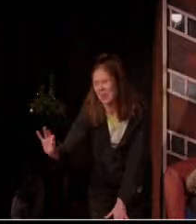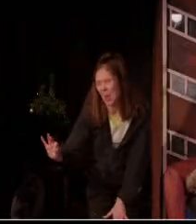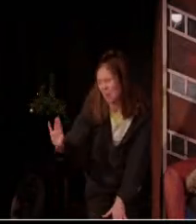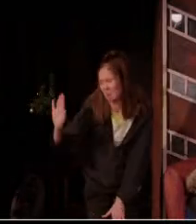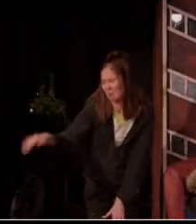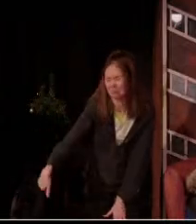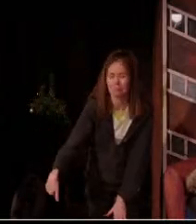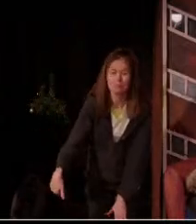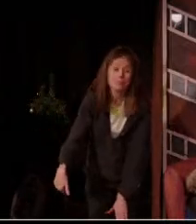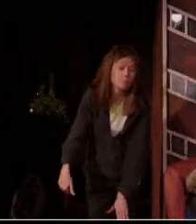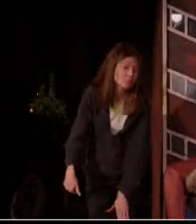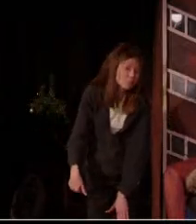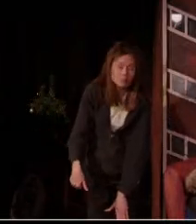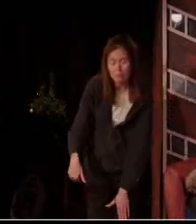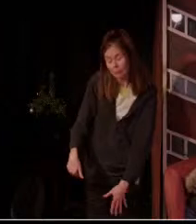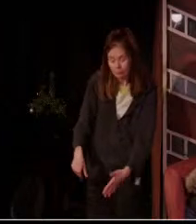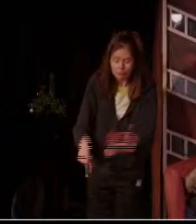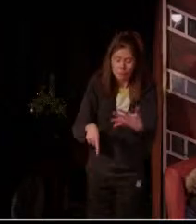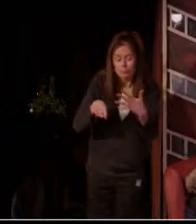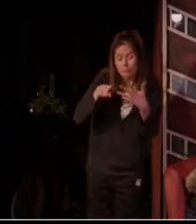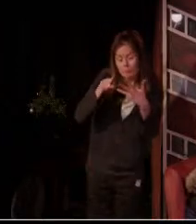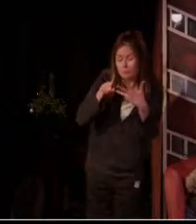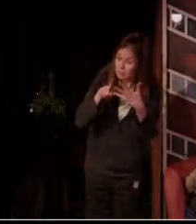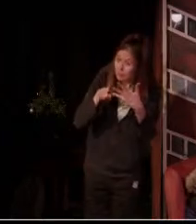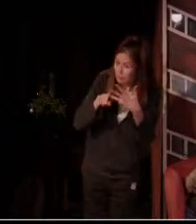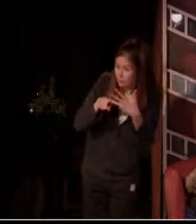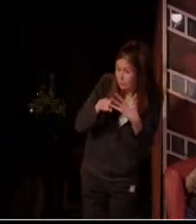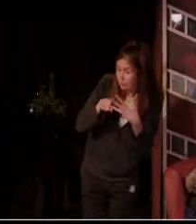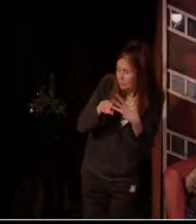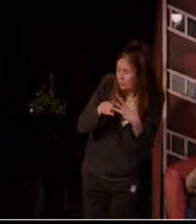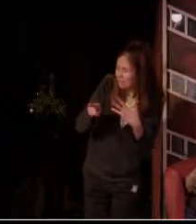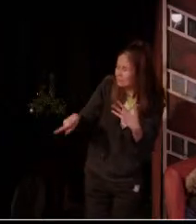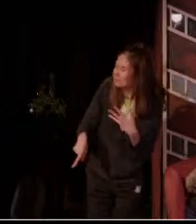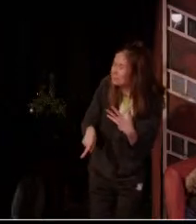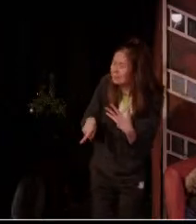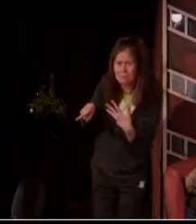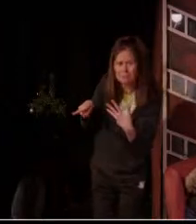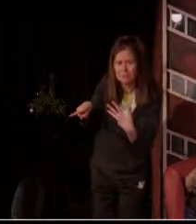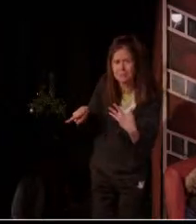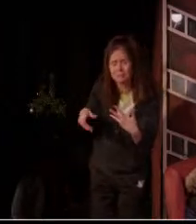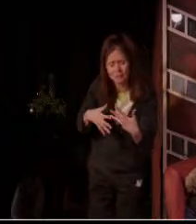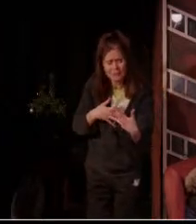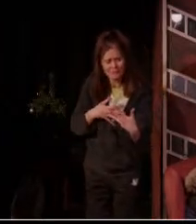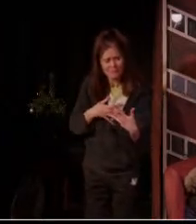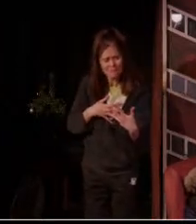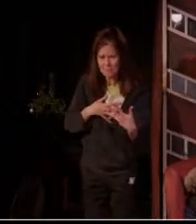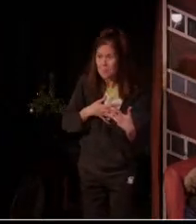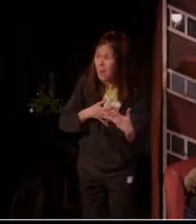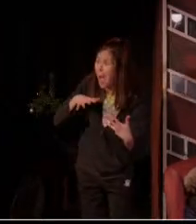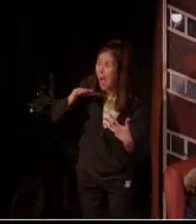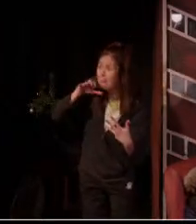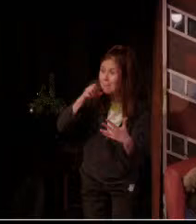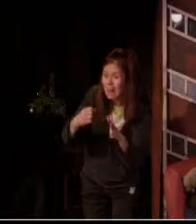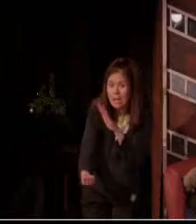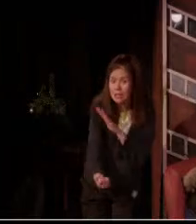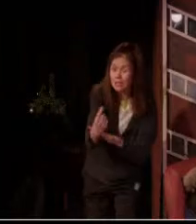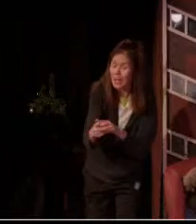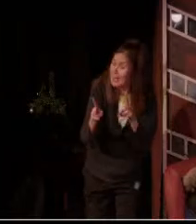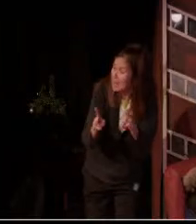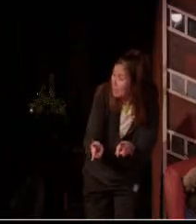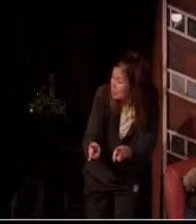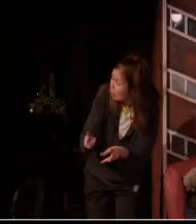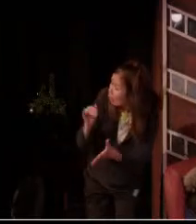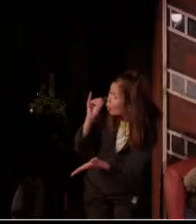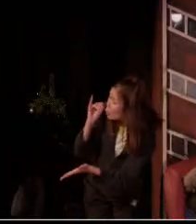Nor is it directly laid to you the death of Mamilius,